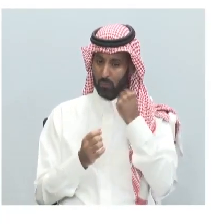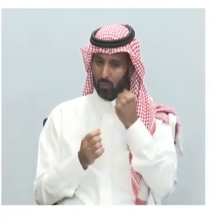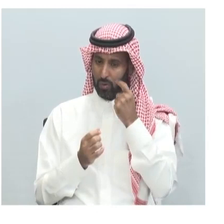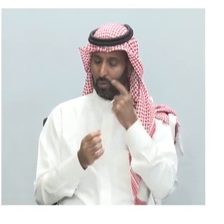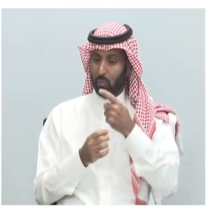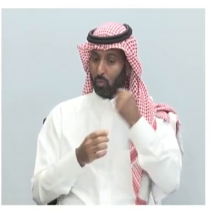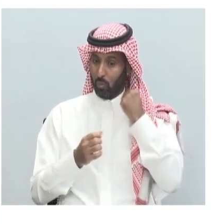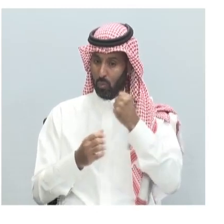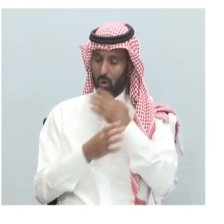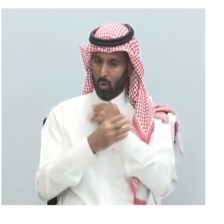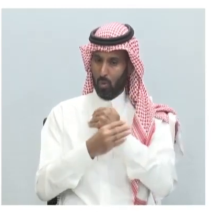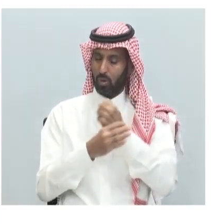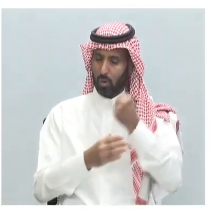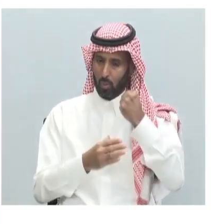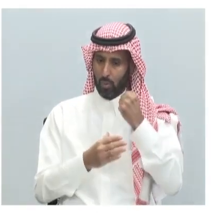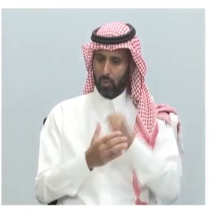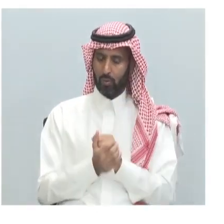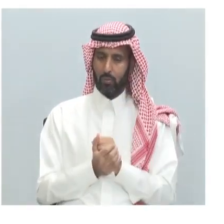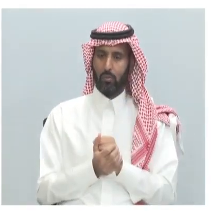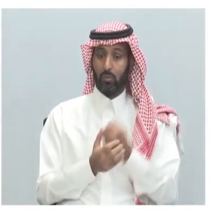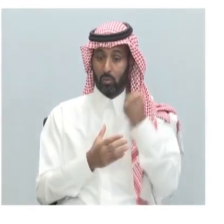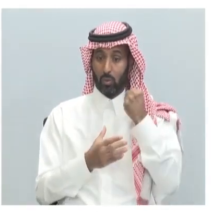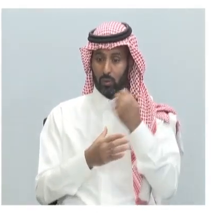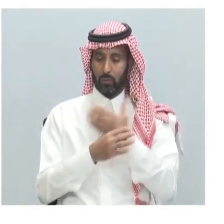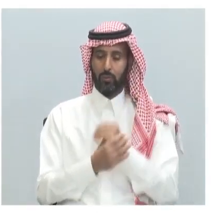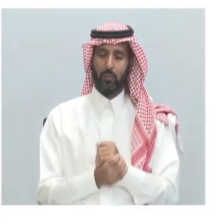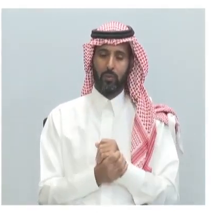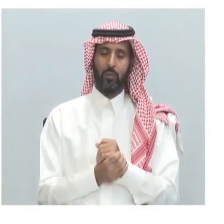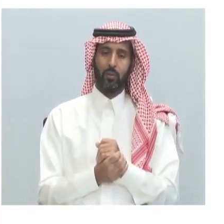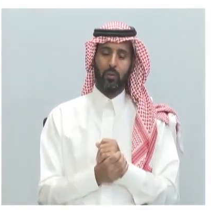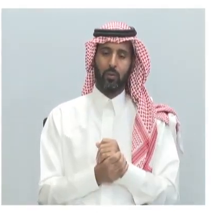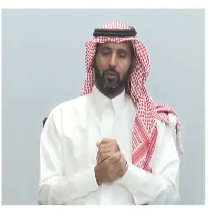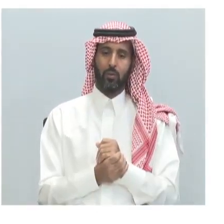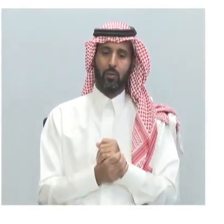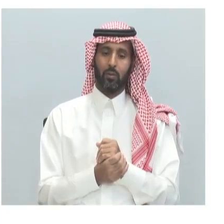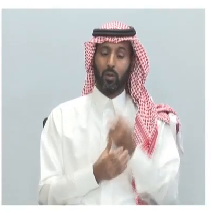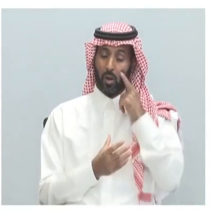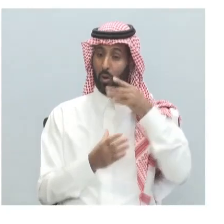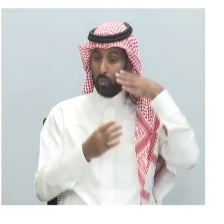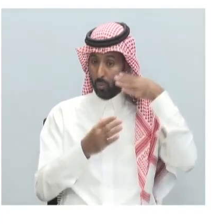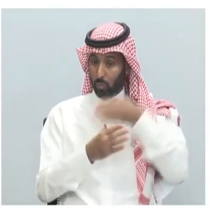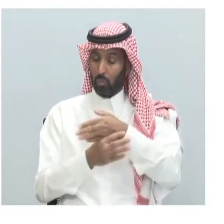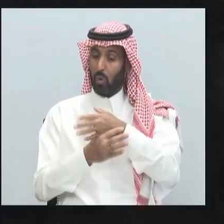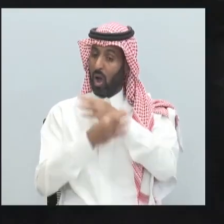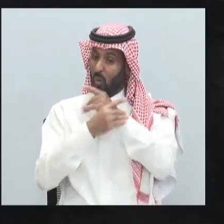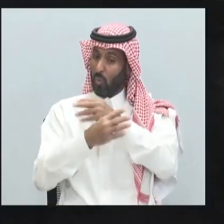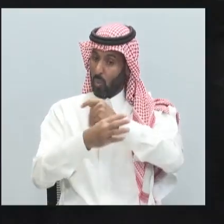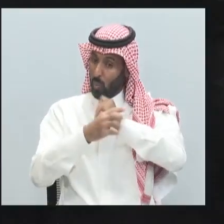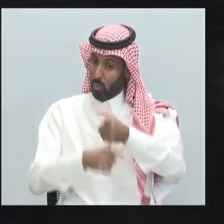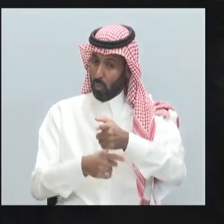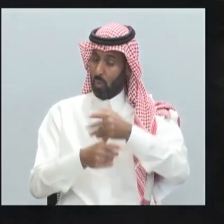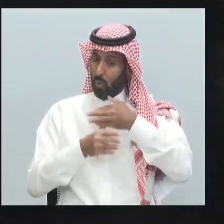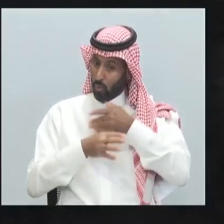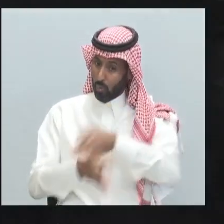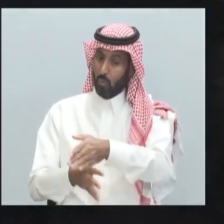birds. Very strong. What does it mean strong? Yes, strong birds, okay? They can fly fast. They